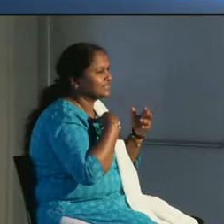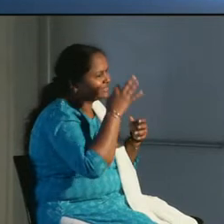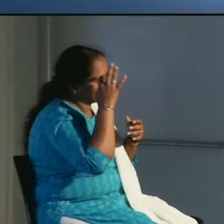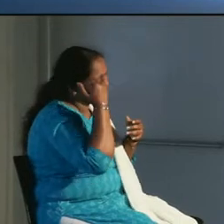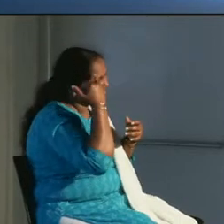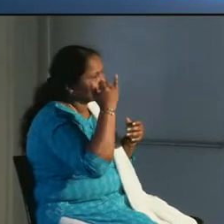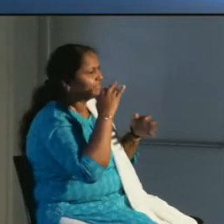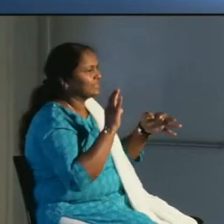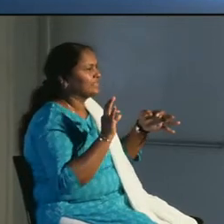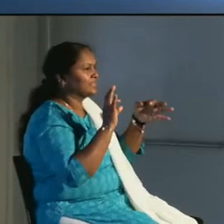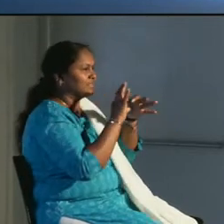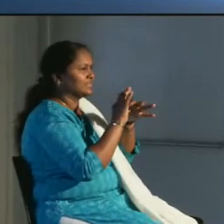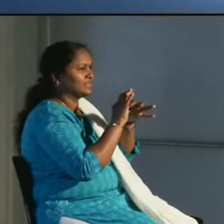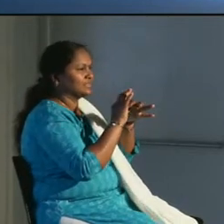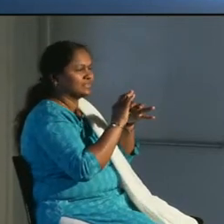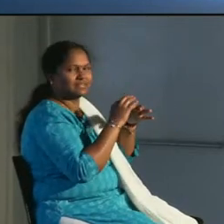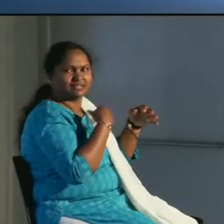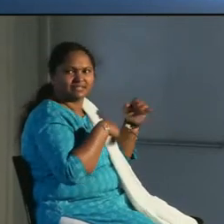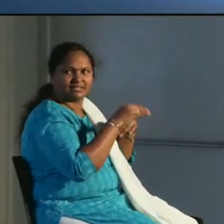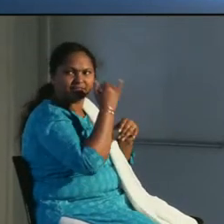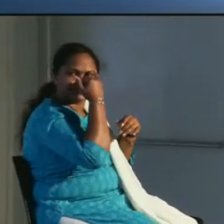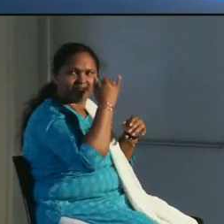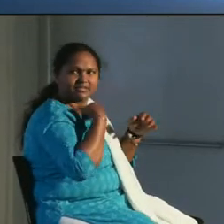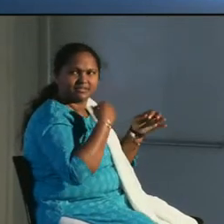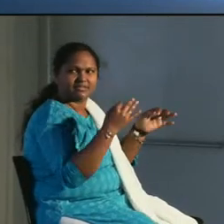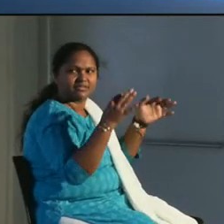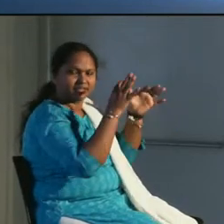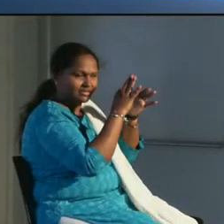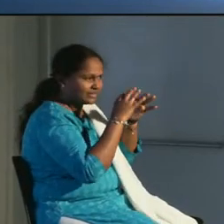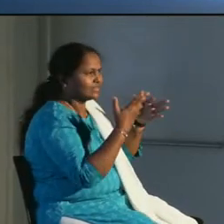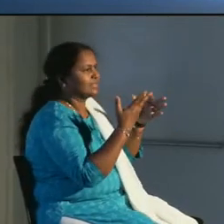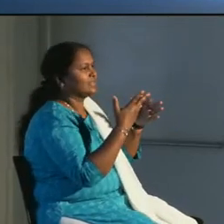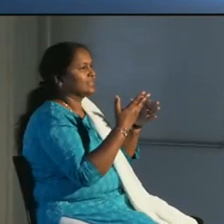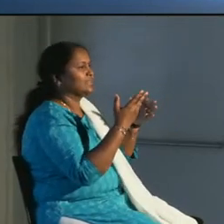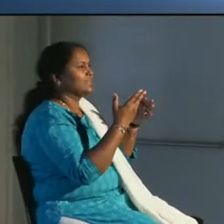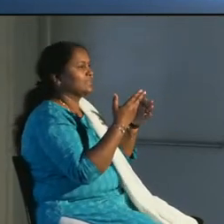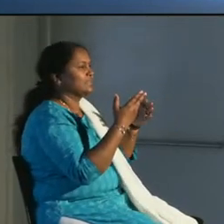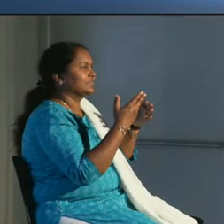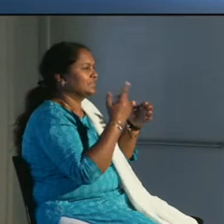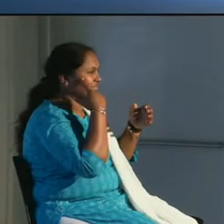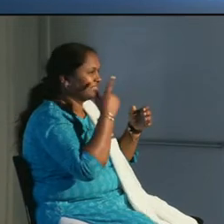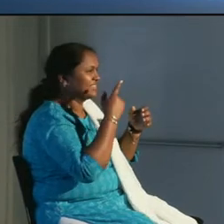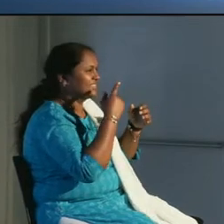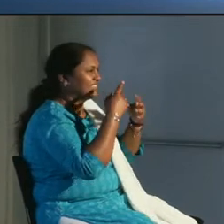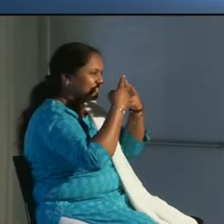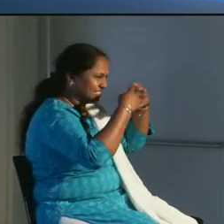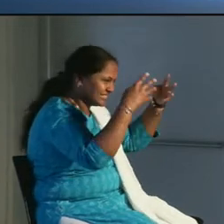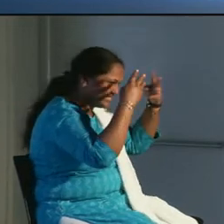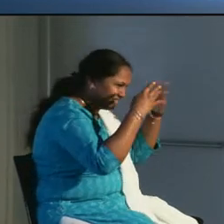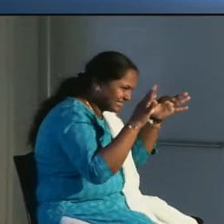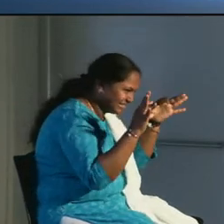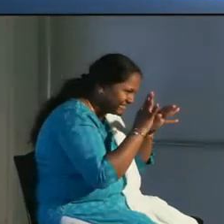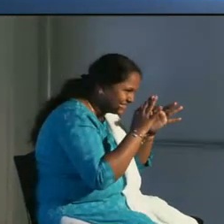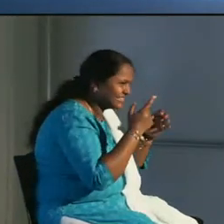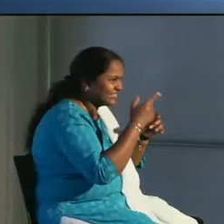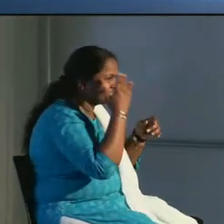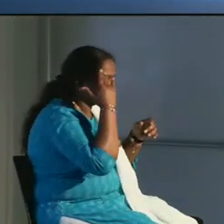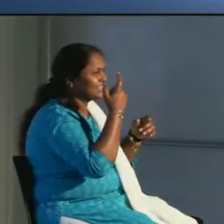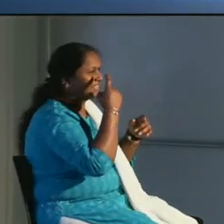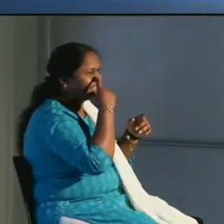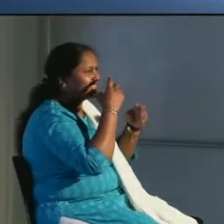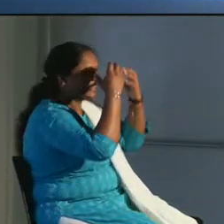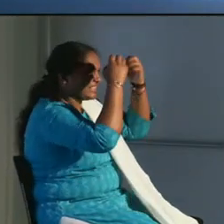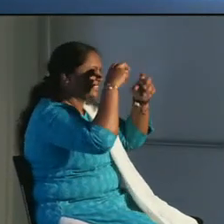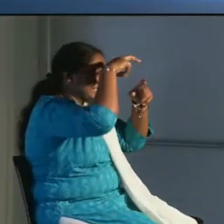idea that I could connect the, you know, I had all these things. I had to connect the building and connect the wiring, and, you know, and that's what this girl